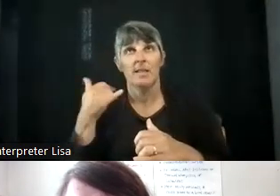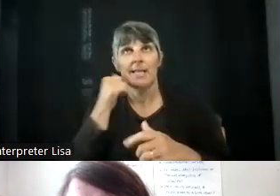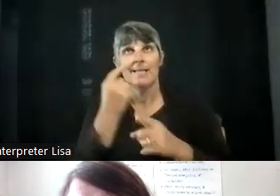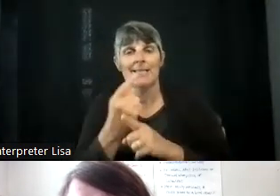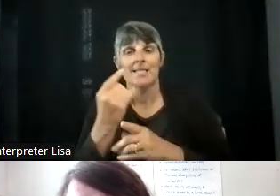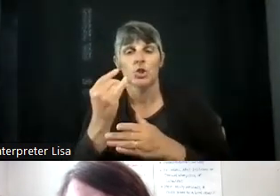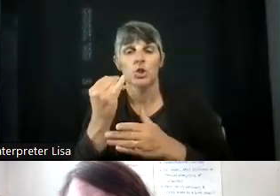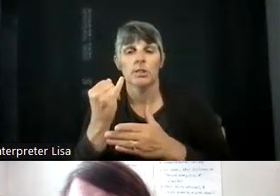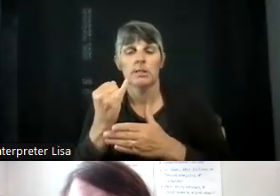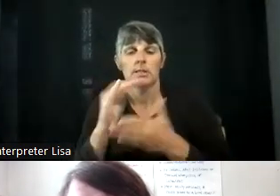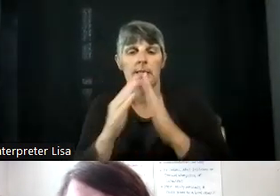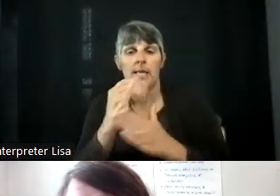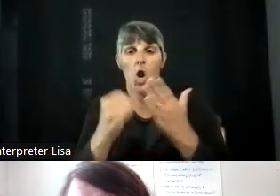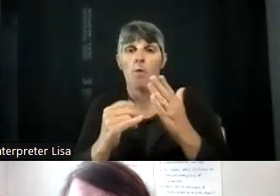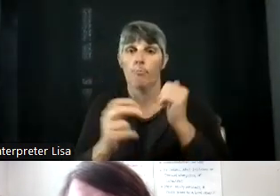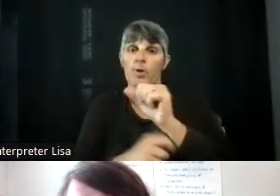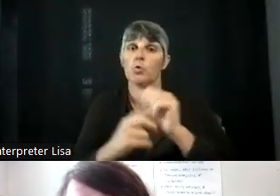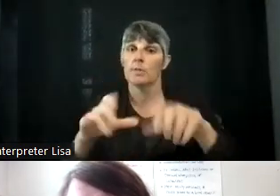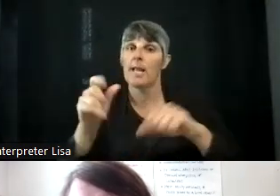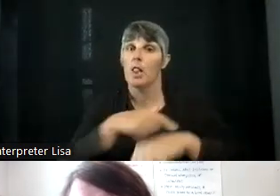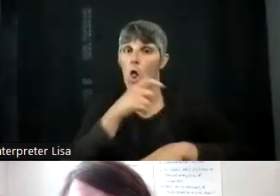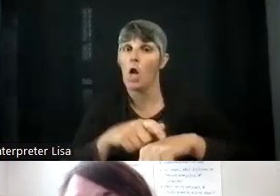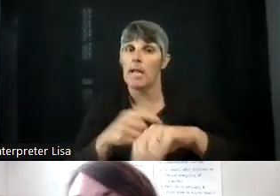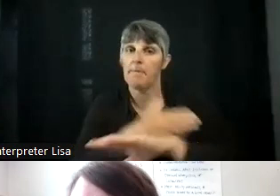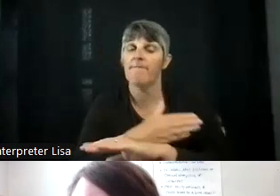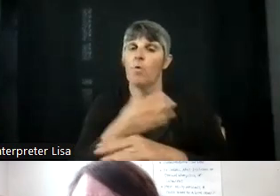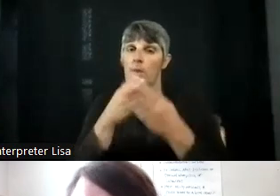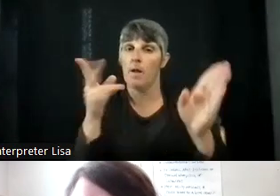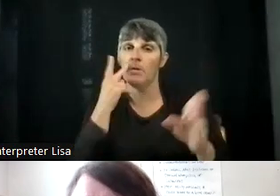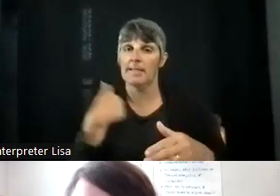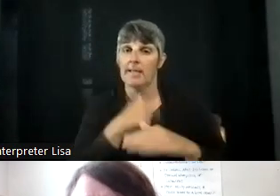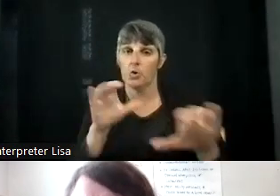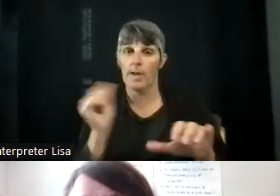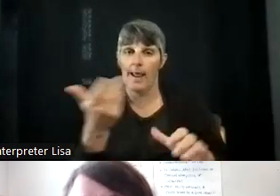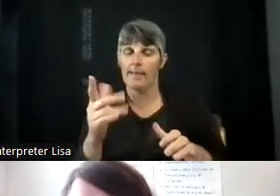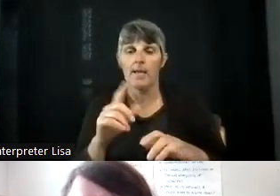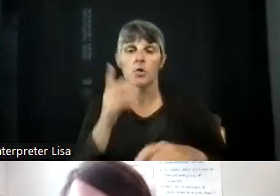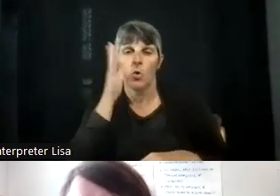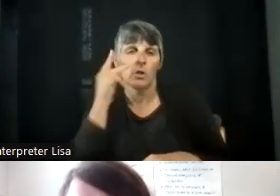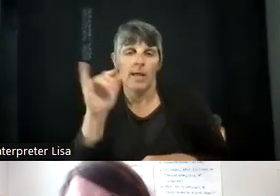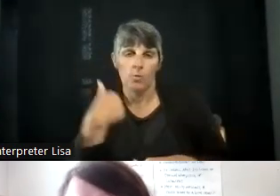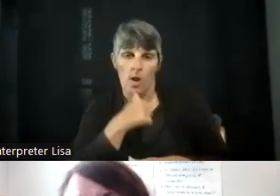the bridge or whatever, is going to take a while before the public sees us doing anything. So it's going to look like we're not doing anything.